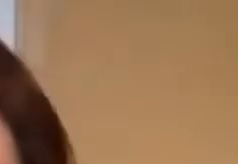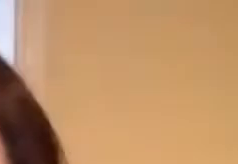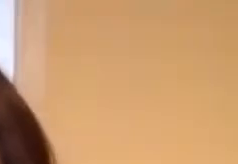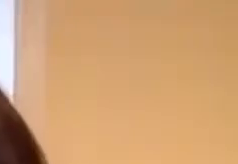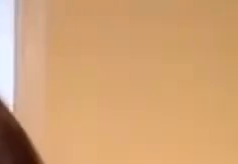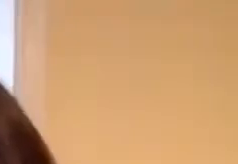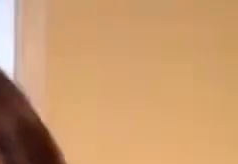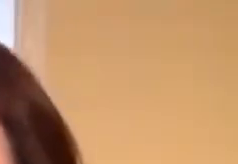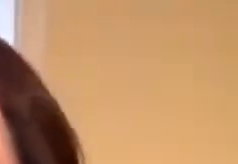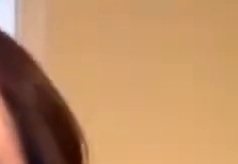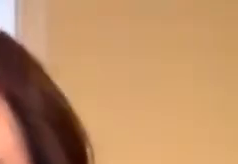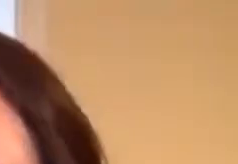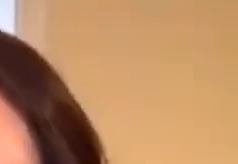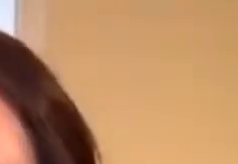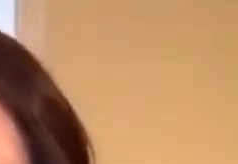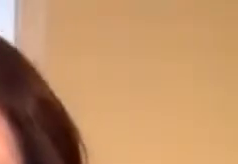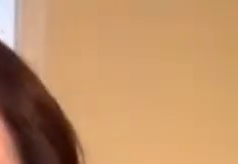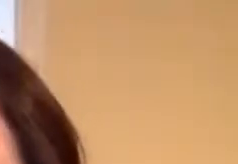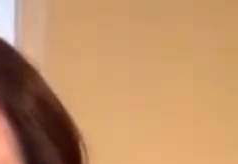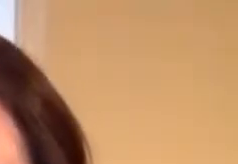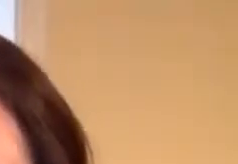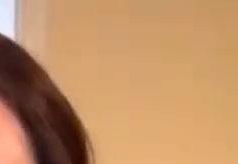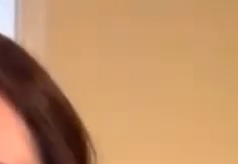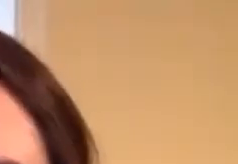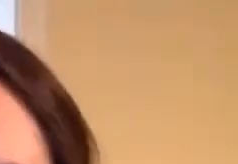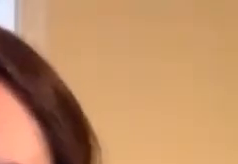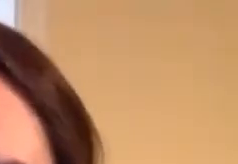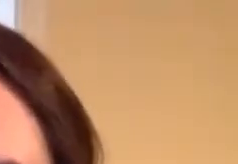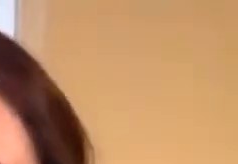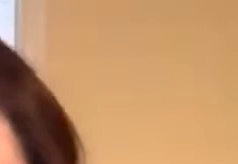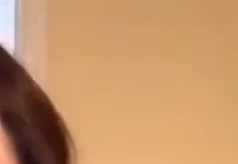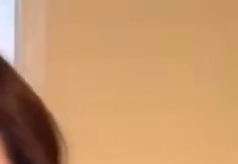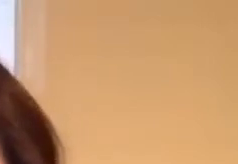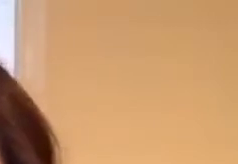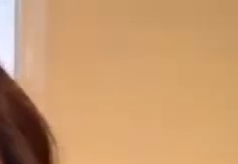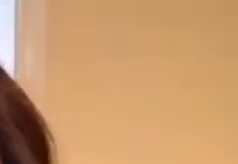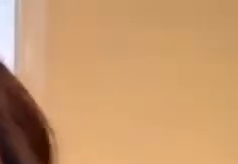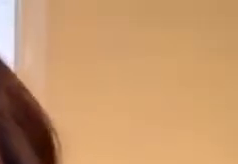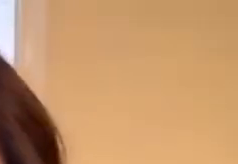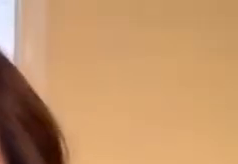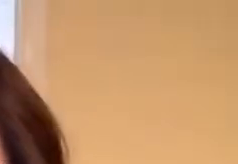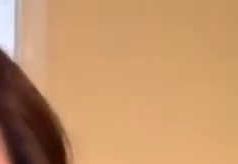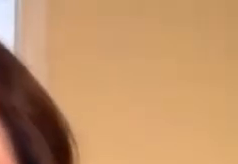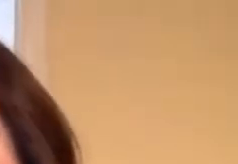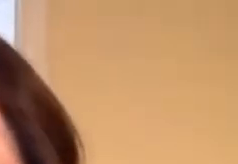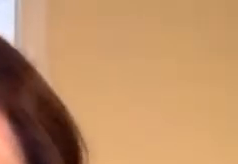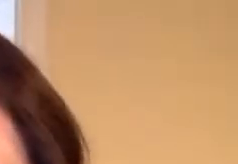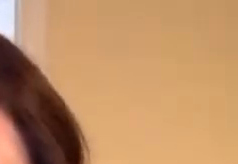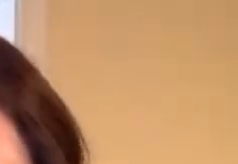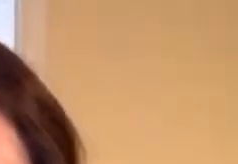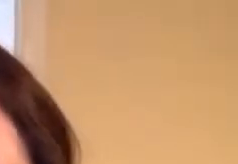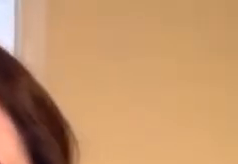Good evening, everyone, and welcome to our College Senior Night with Archbishop Gregory. My name is Molly Herrera, and I'm the Program Director for Campus and Young